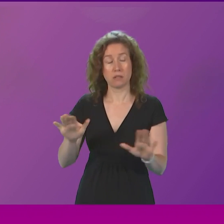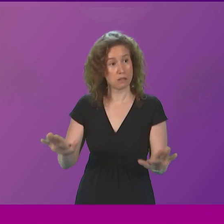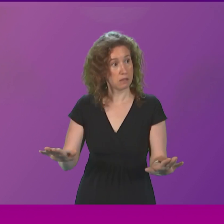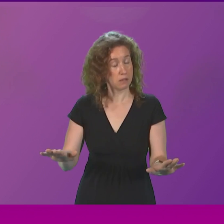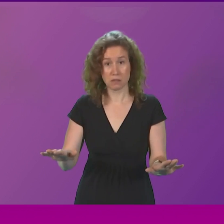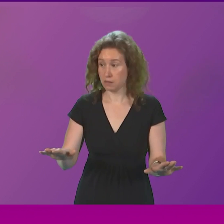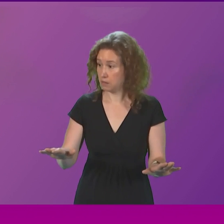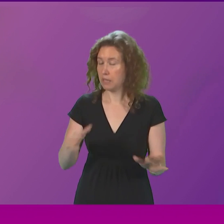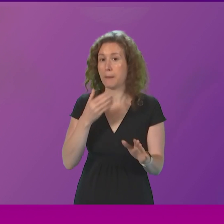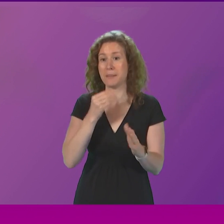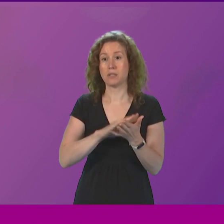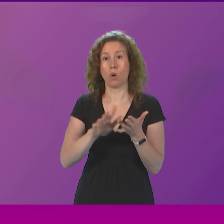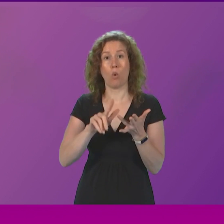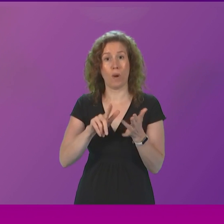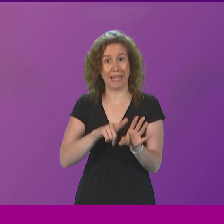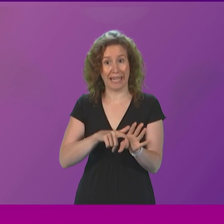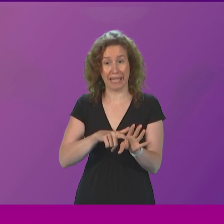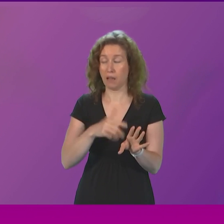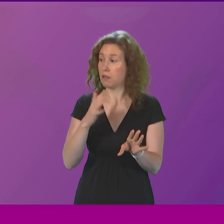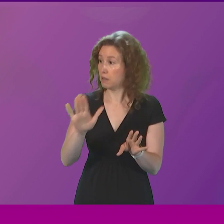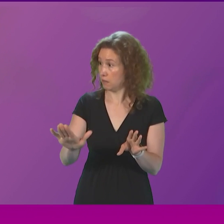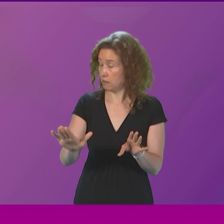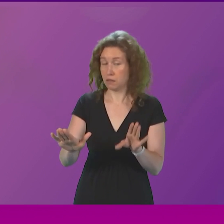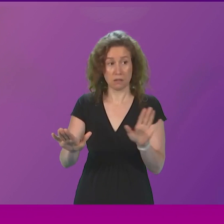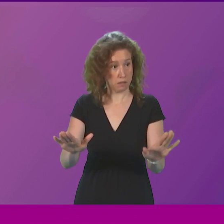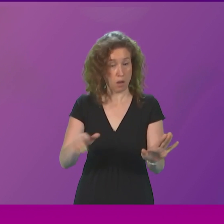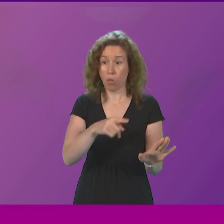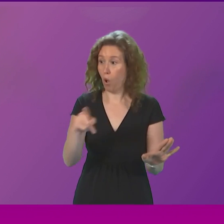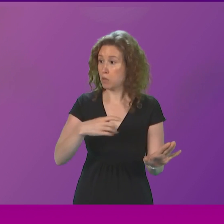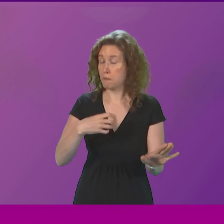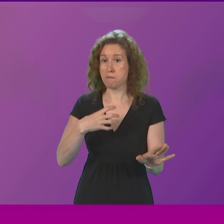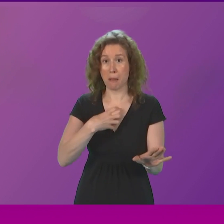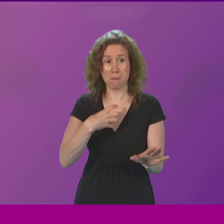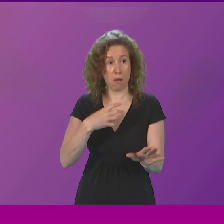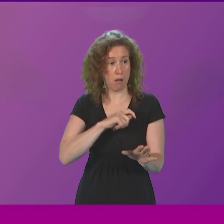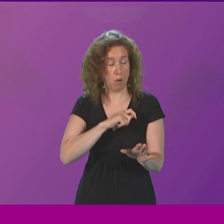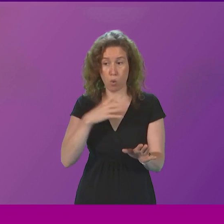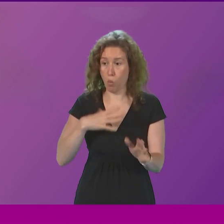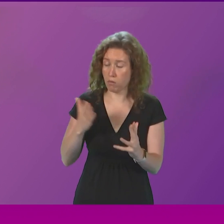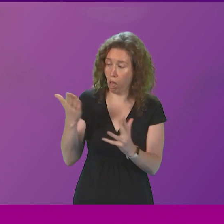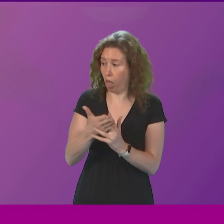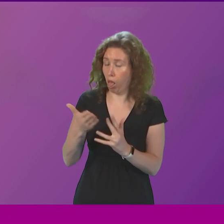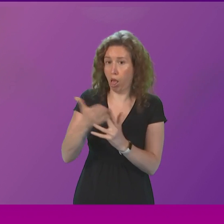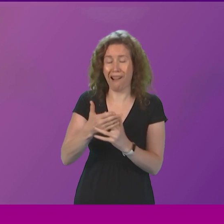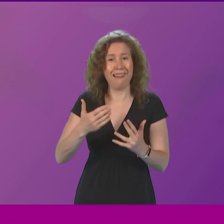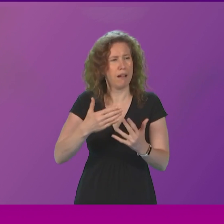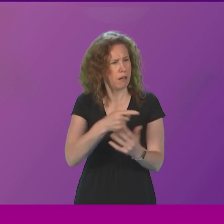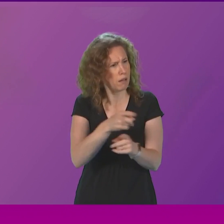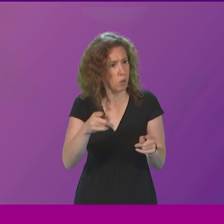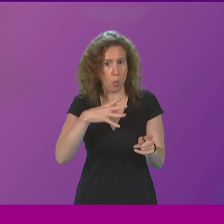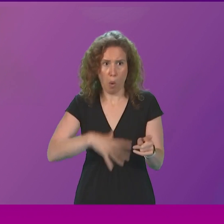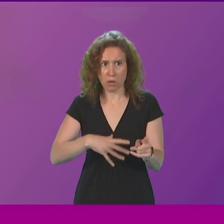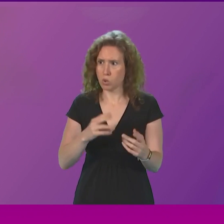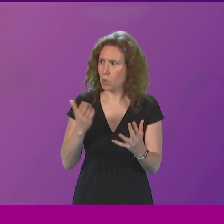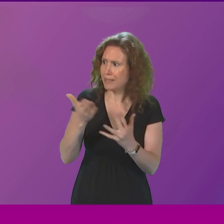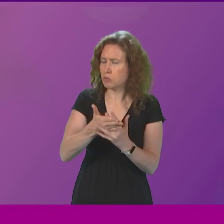Excuse me, Mr. Hoy. Can I ask all members who feel compelled to intervene any time a member is asking or